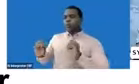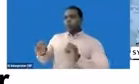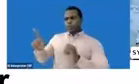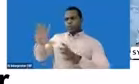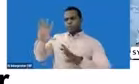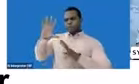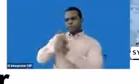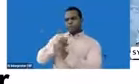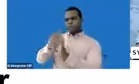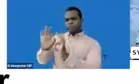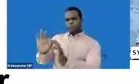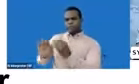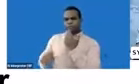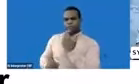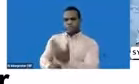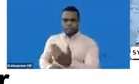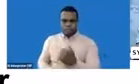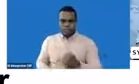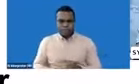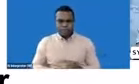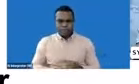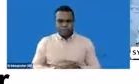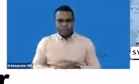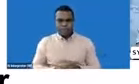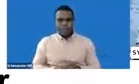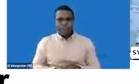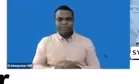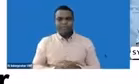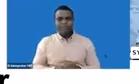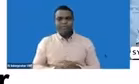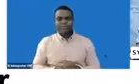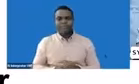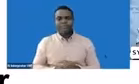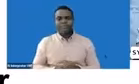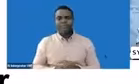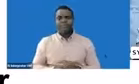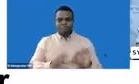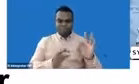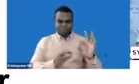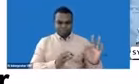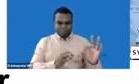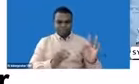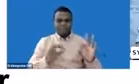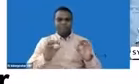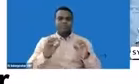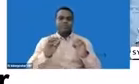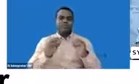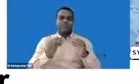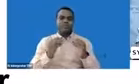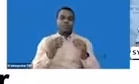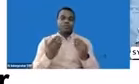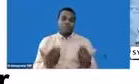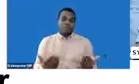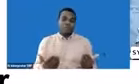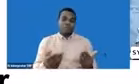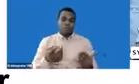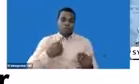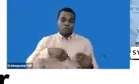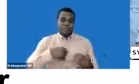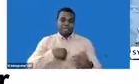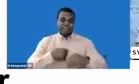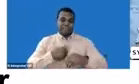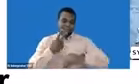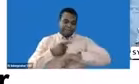So, yes. So we still have questions. Do you want me to finalize? Is that what you're saying?